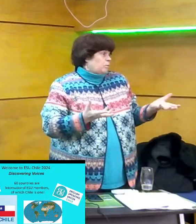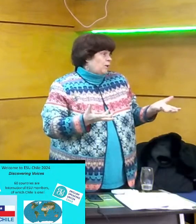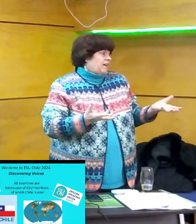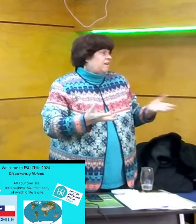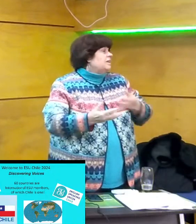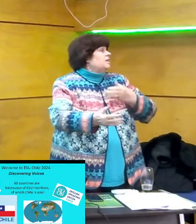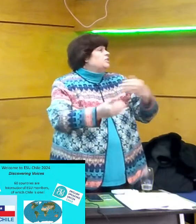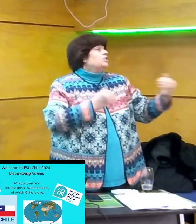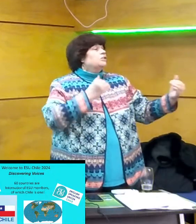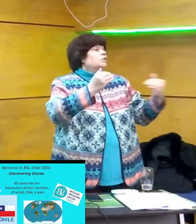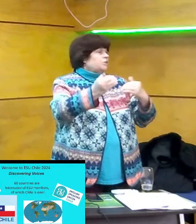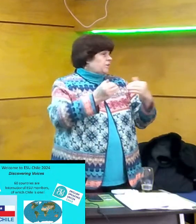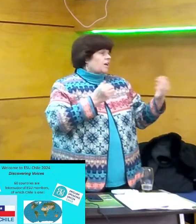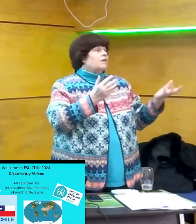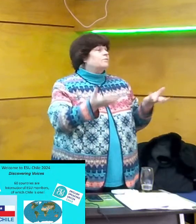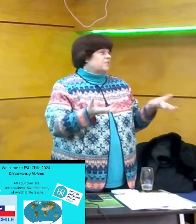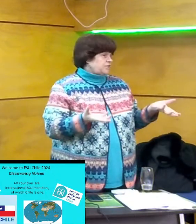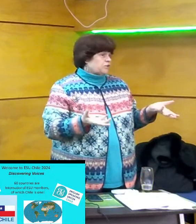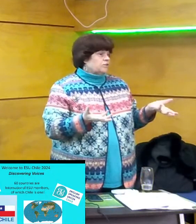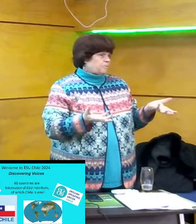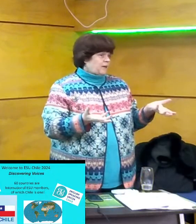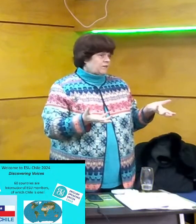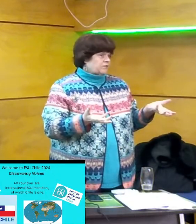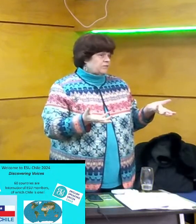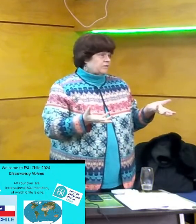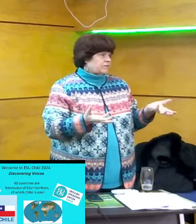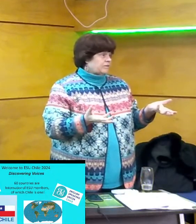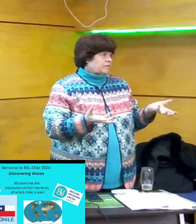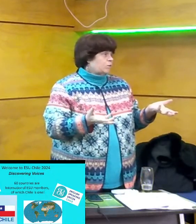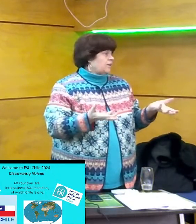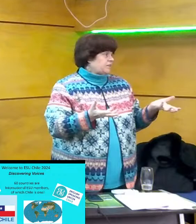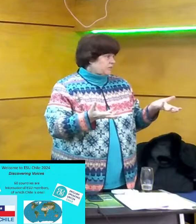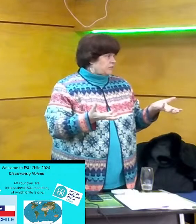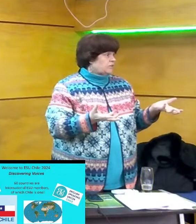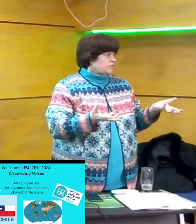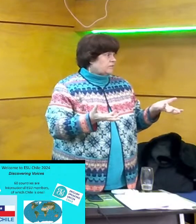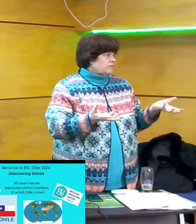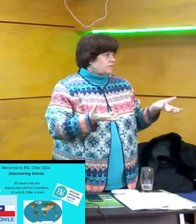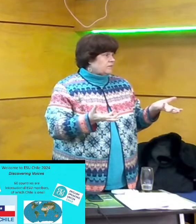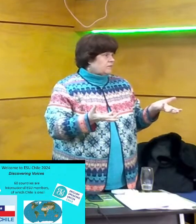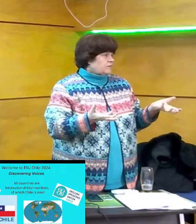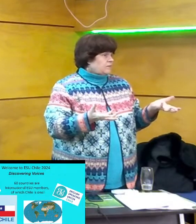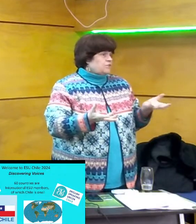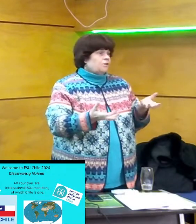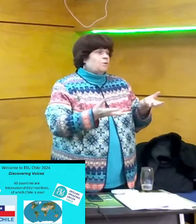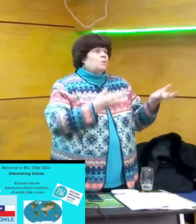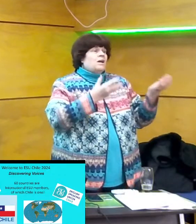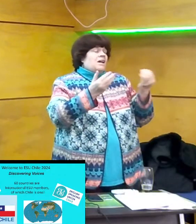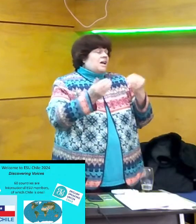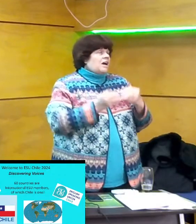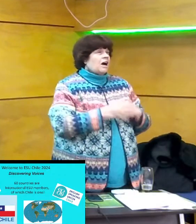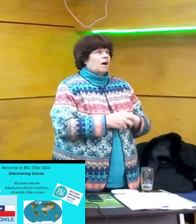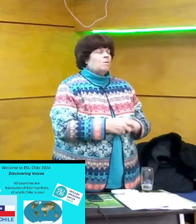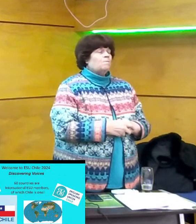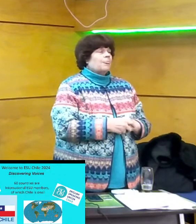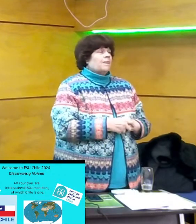easy way to learn their conversational Spanish or English. So